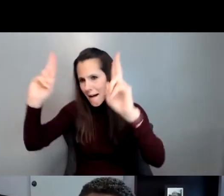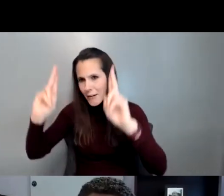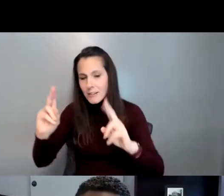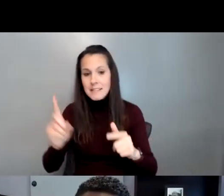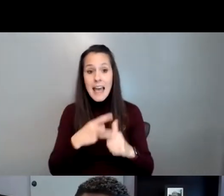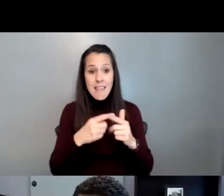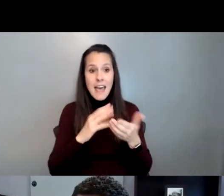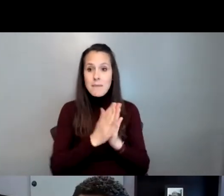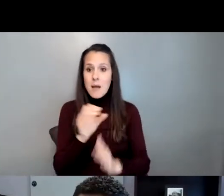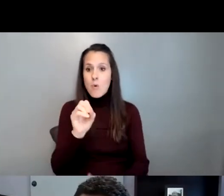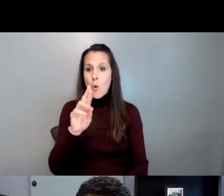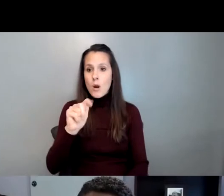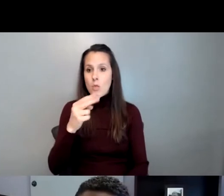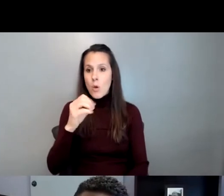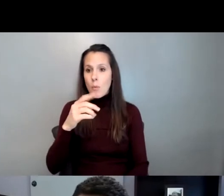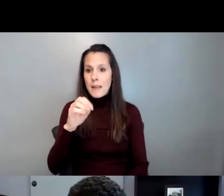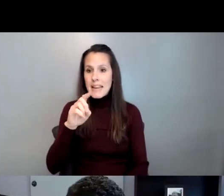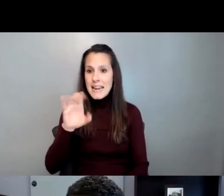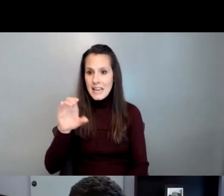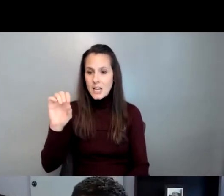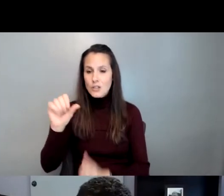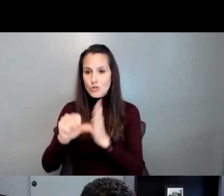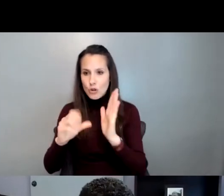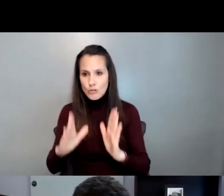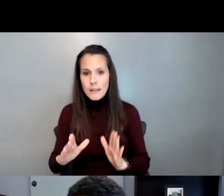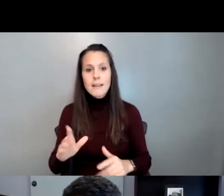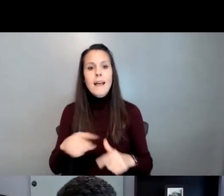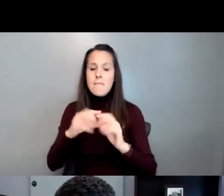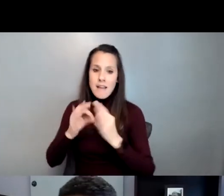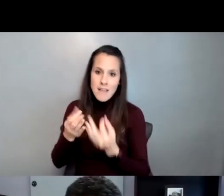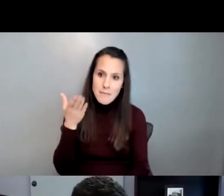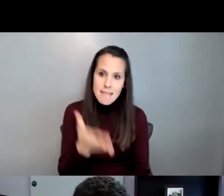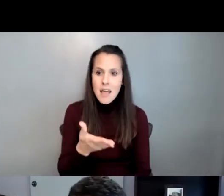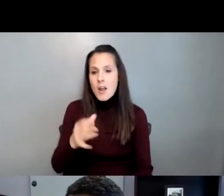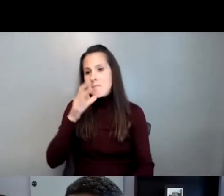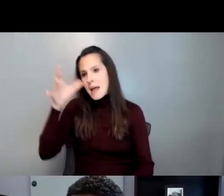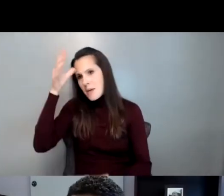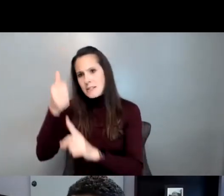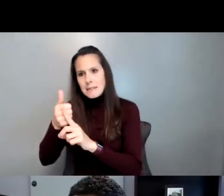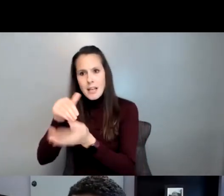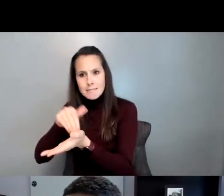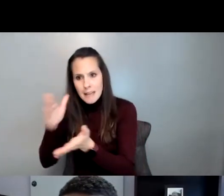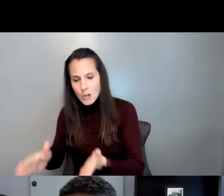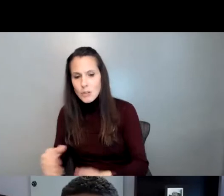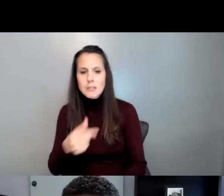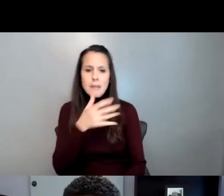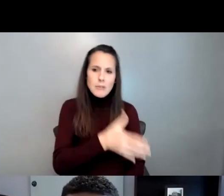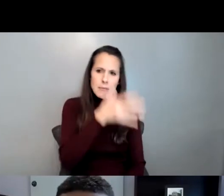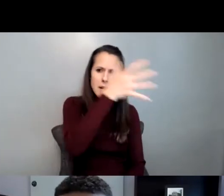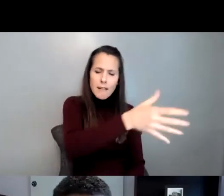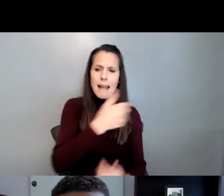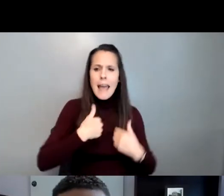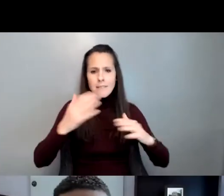surgery residency. I have my family there with me. My parents were physicians. My grandfather and grandmother all have terminal degrees. My sister's a